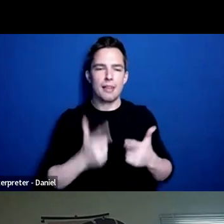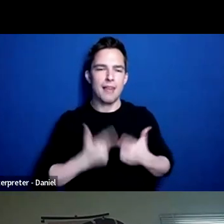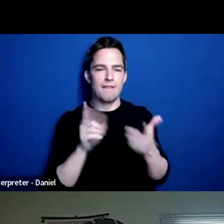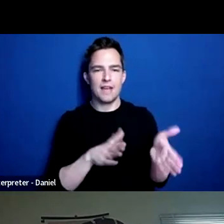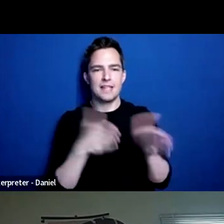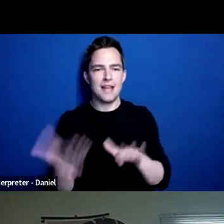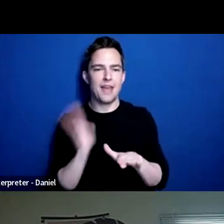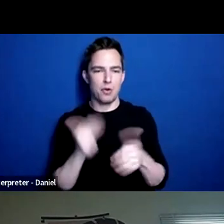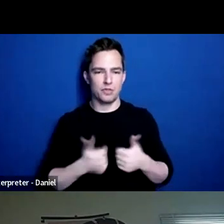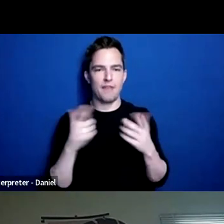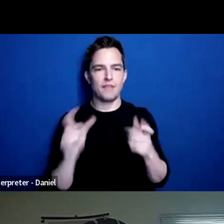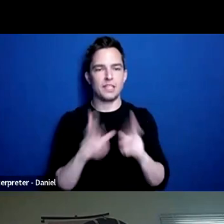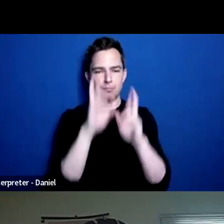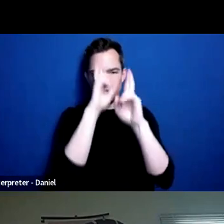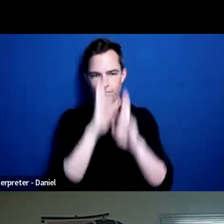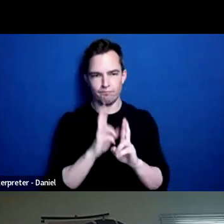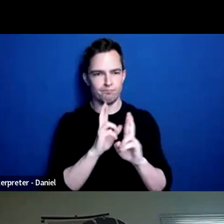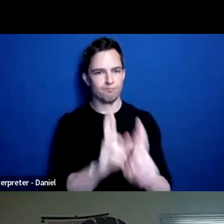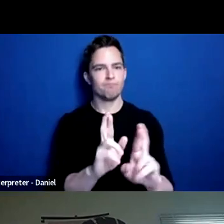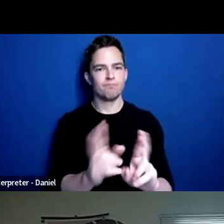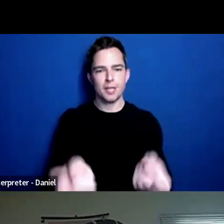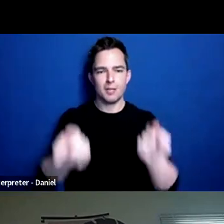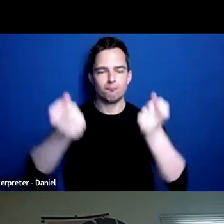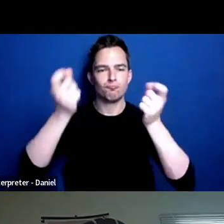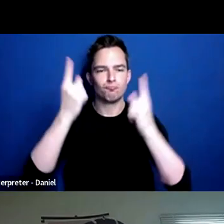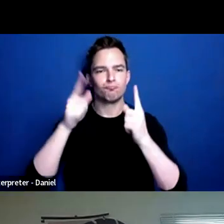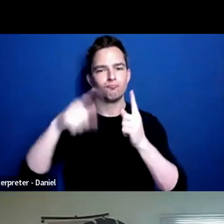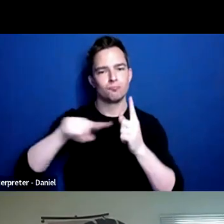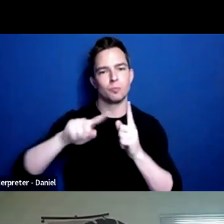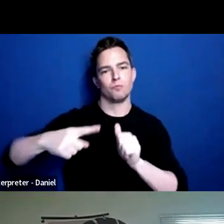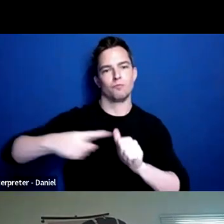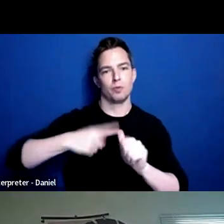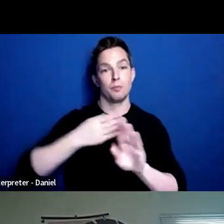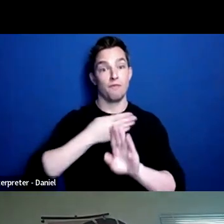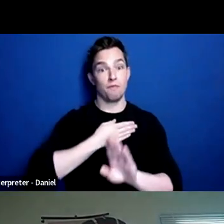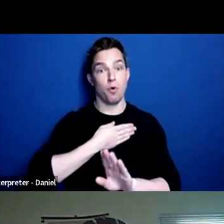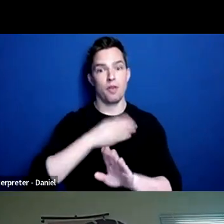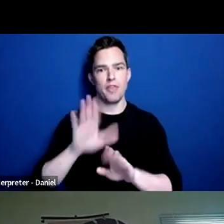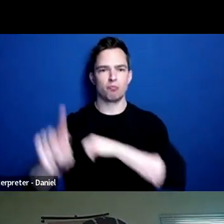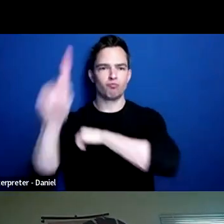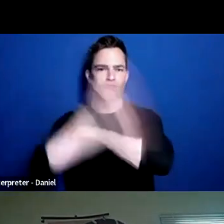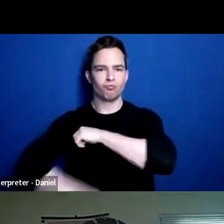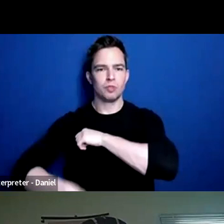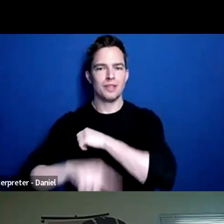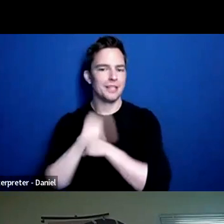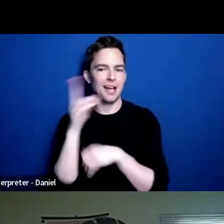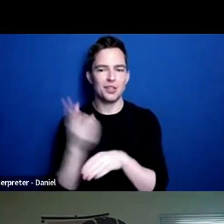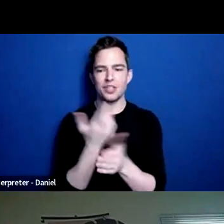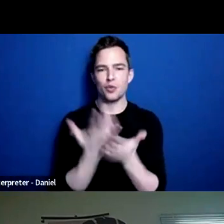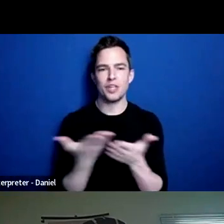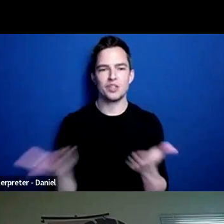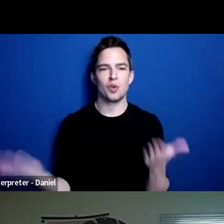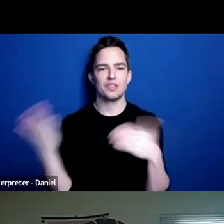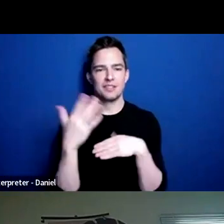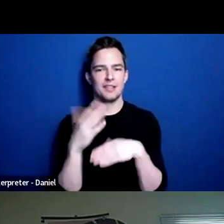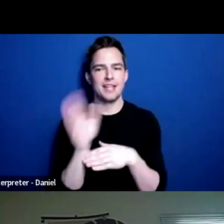be given the respect and understanding before they are being condemned for not using resources that